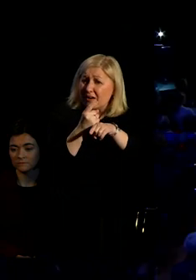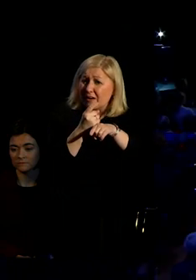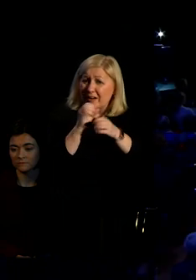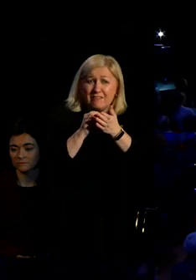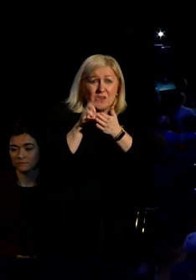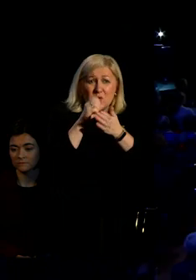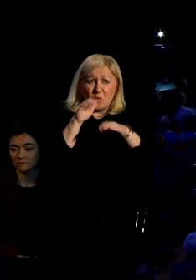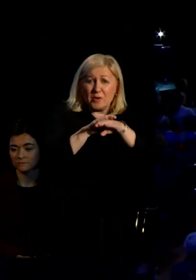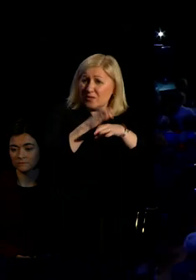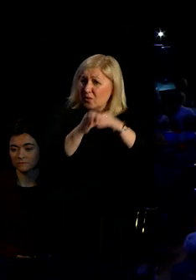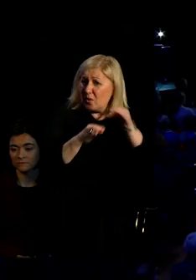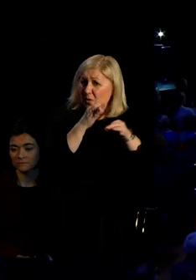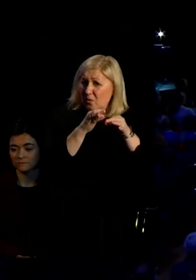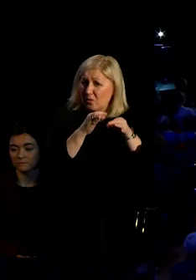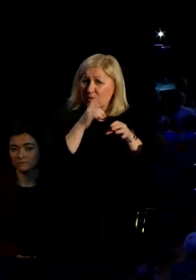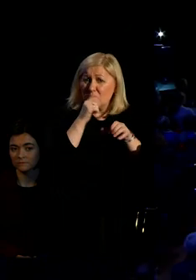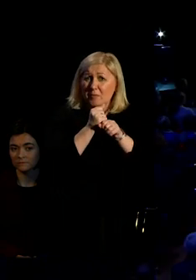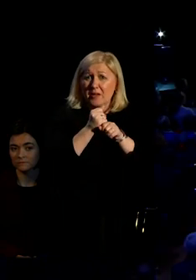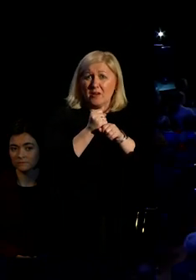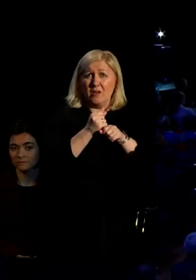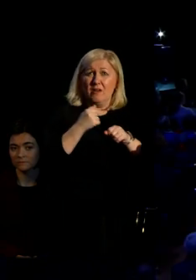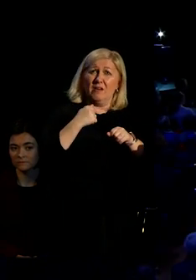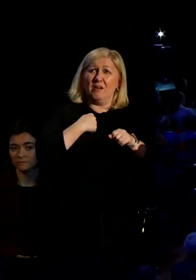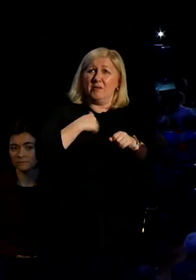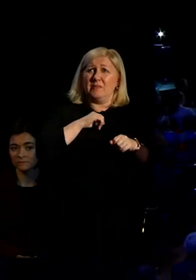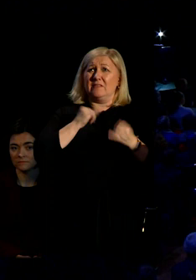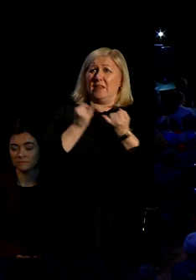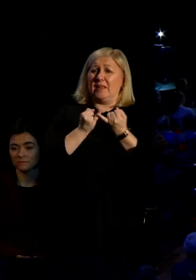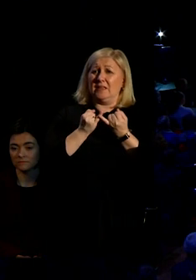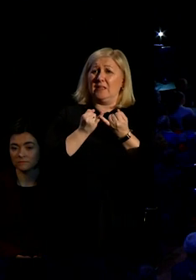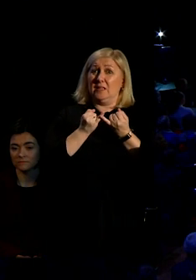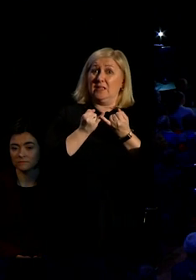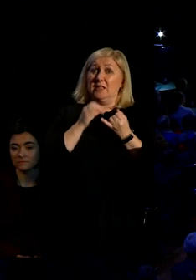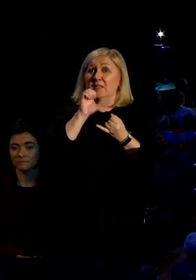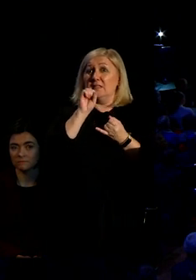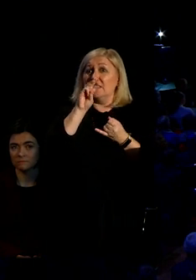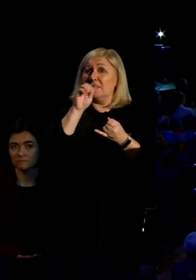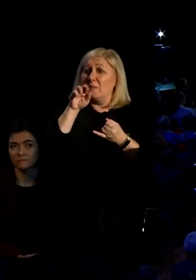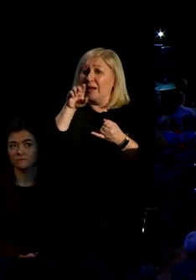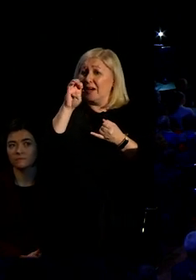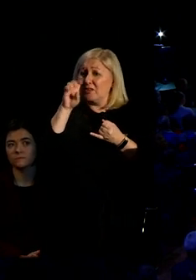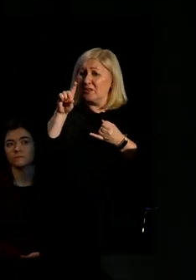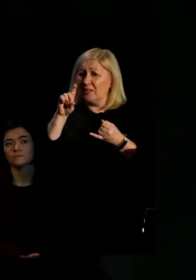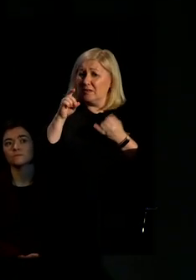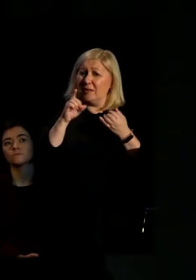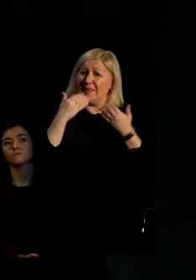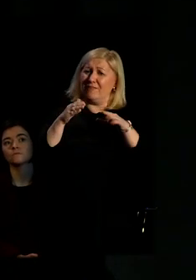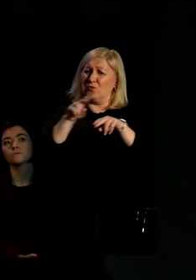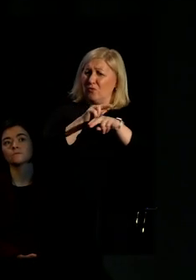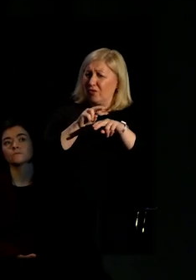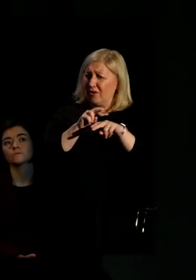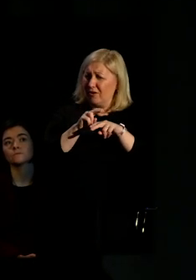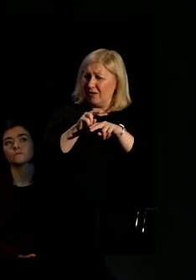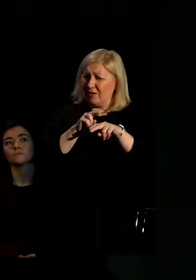themselves as a spared remnant. And yet, anti-Semitism still prevailed in those years after